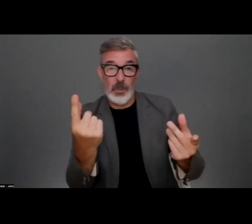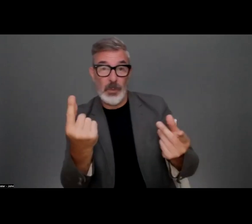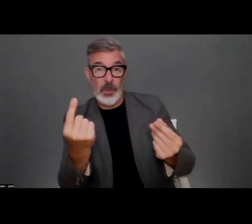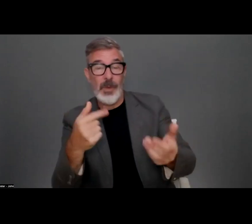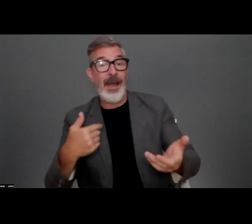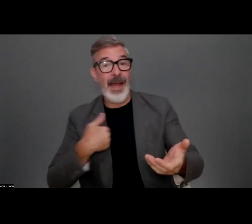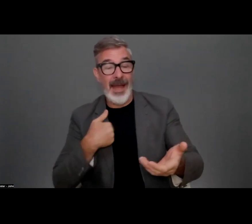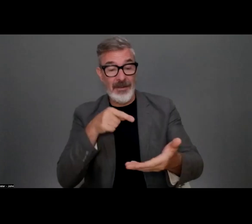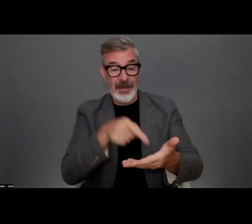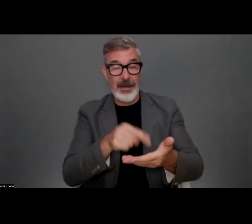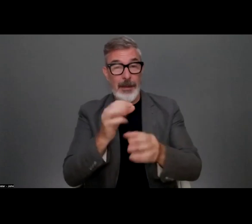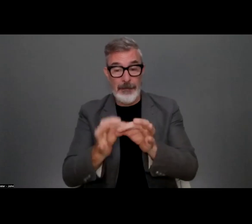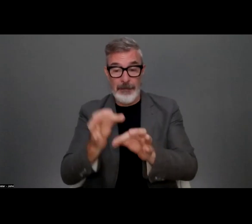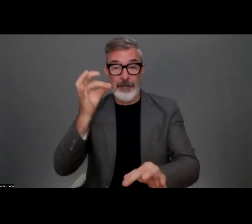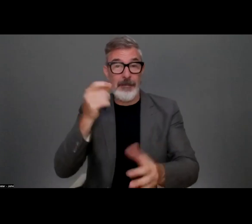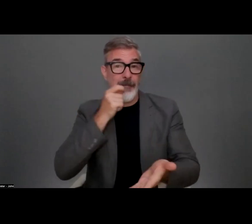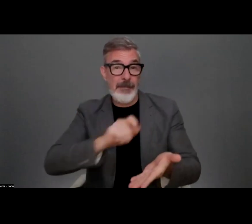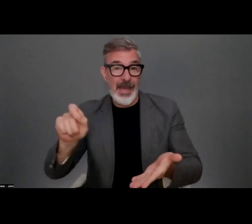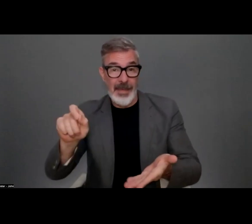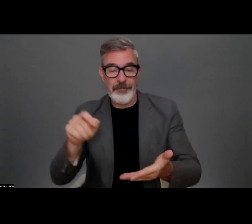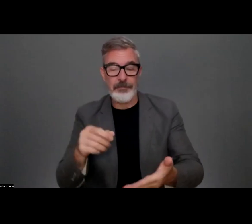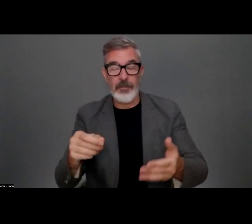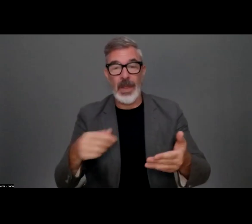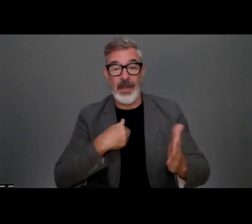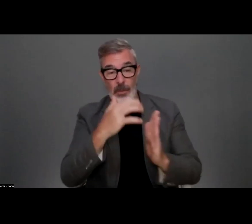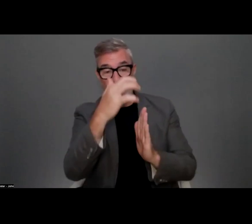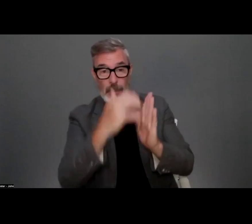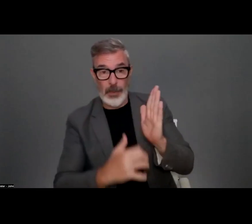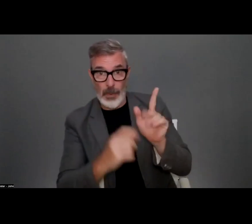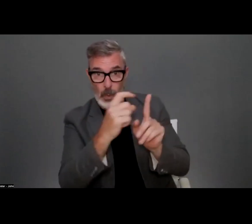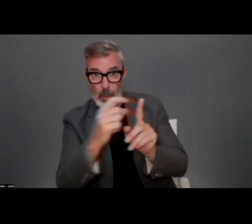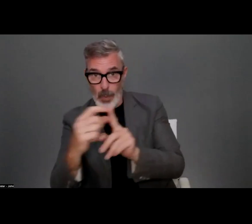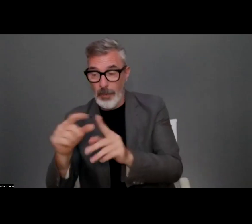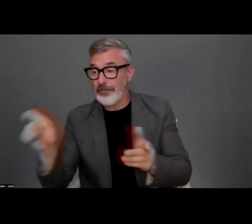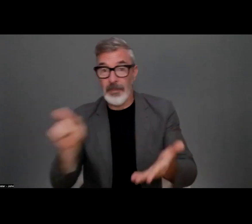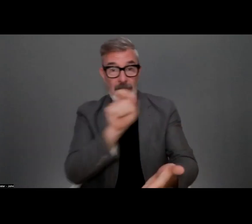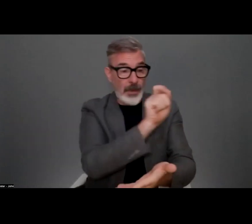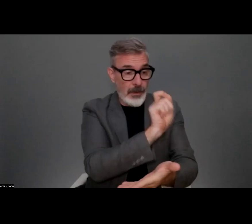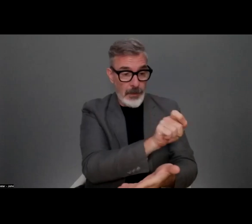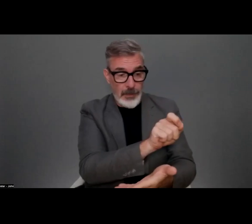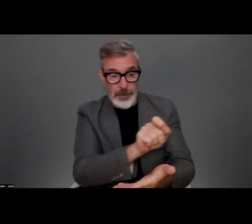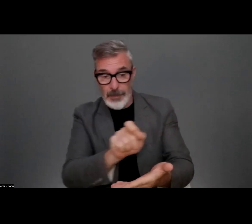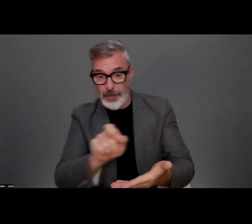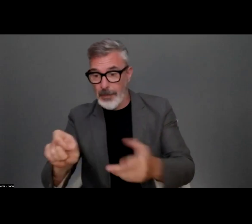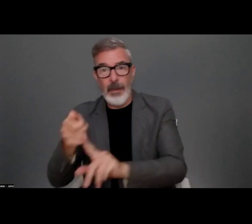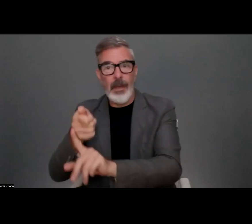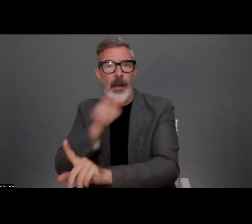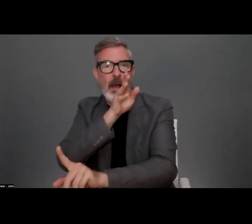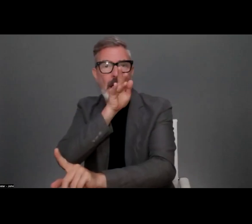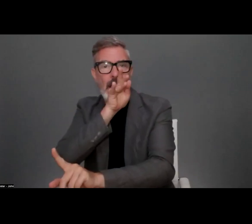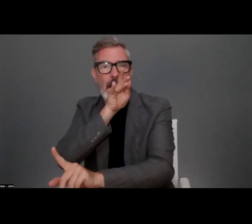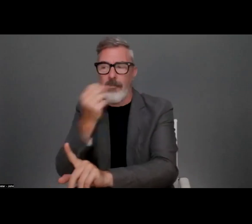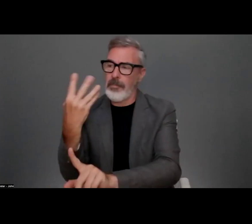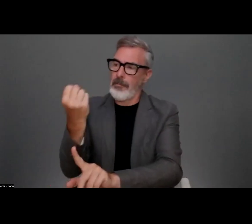scan over the words, and it reads out loud the words. And if you come to a definition that you don't understand, you press the button and it gives you